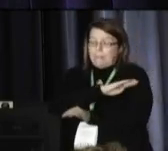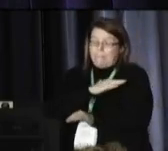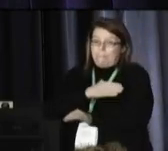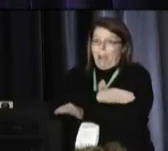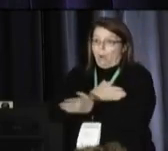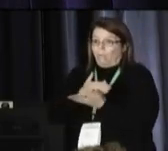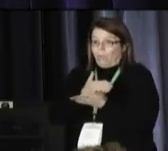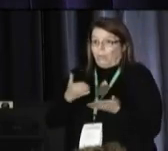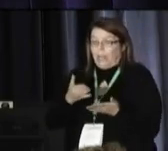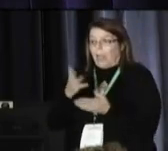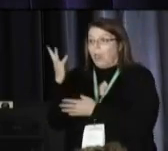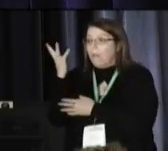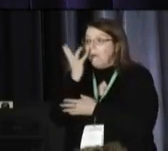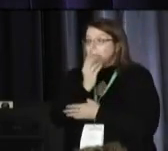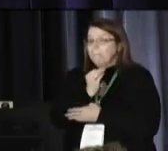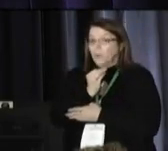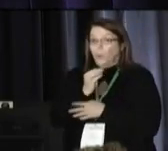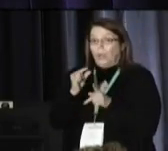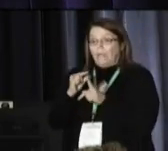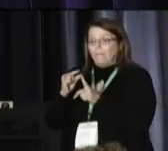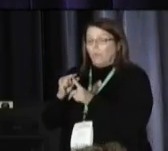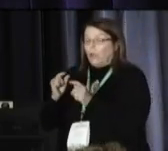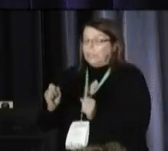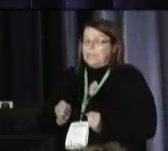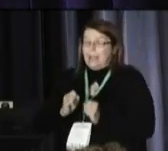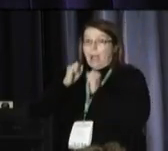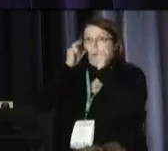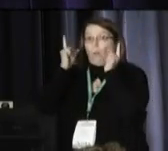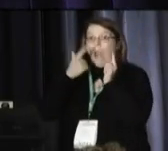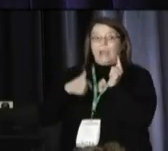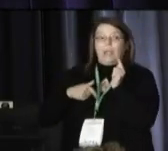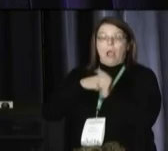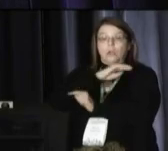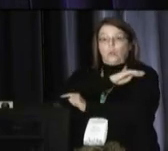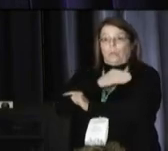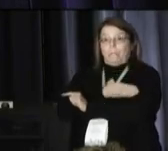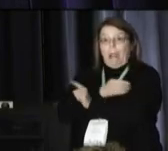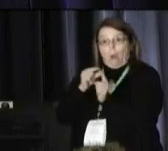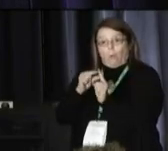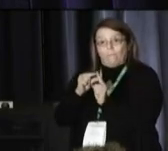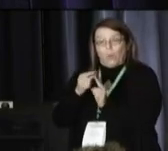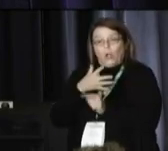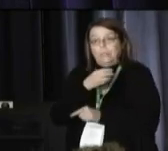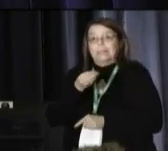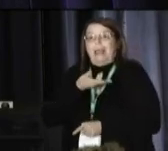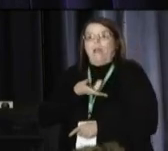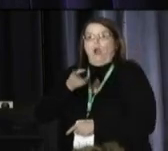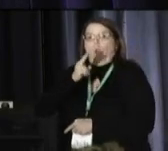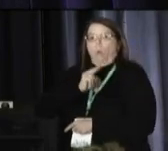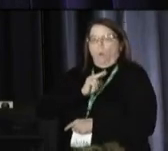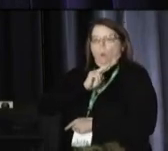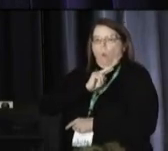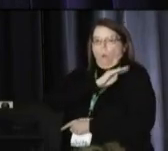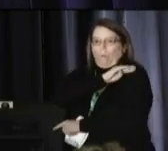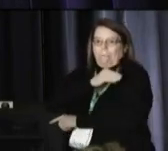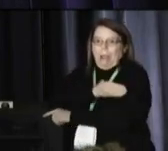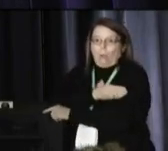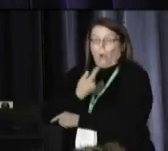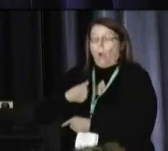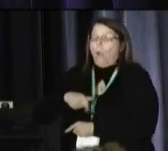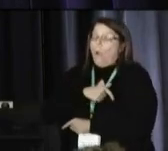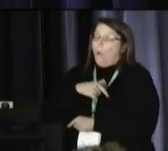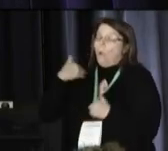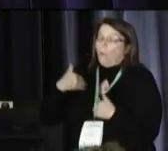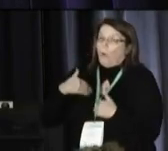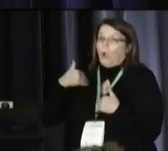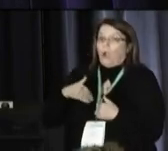of words can awaken us to the power of words and to our own power. We are incredibly proud of our